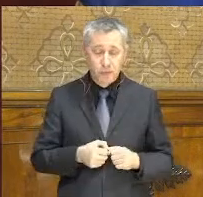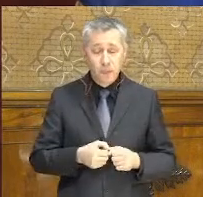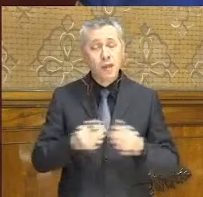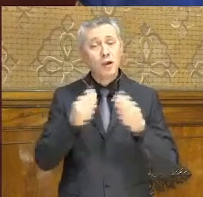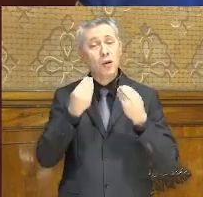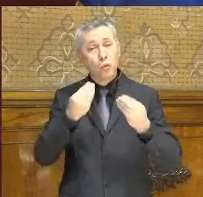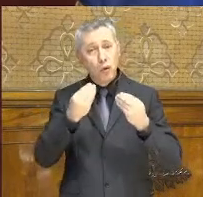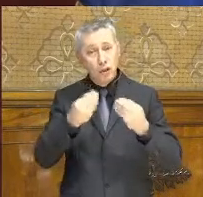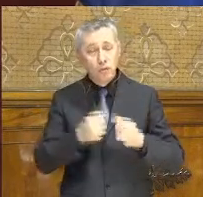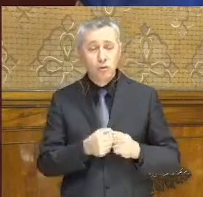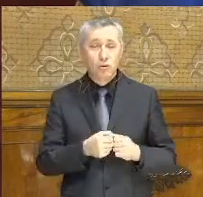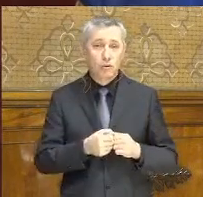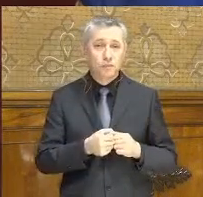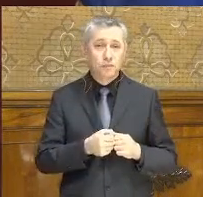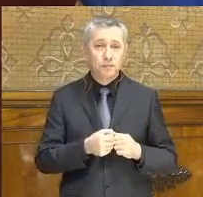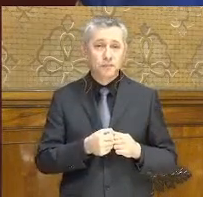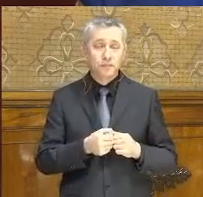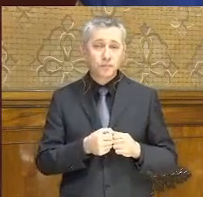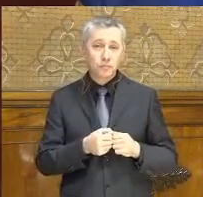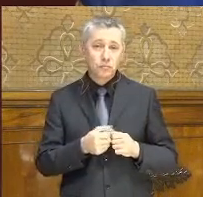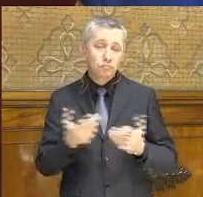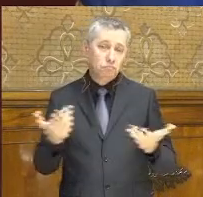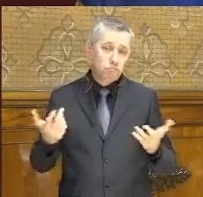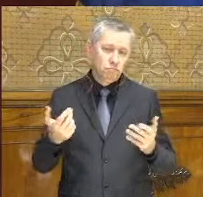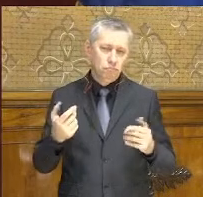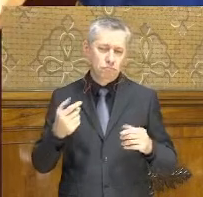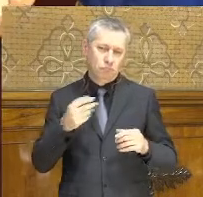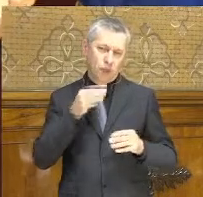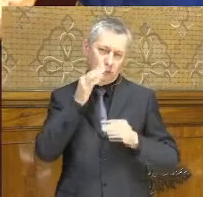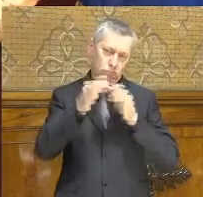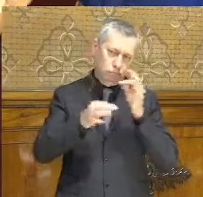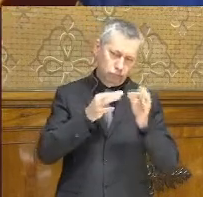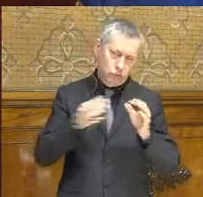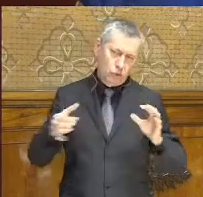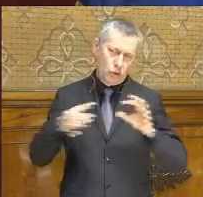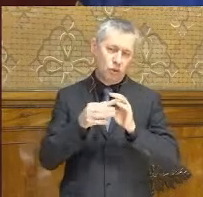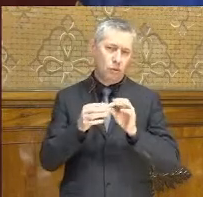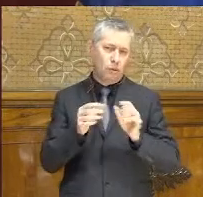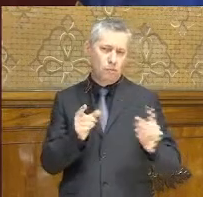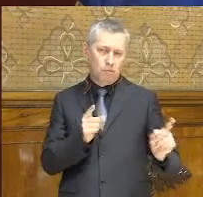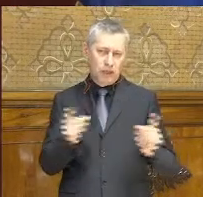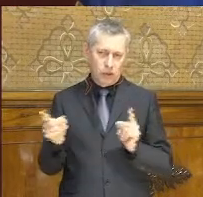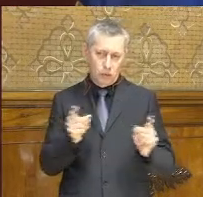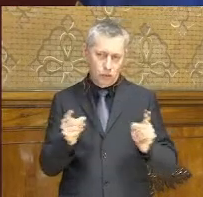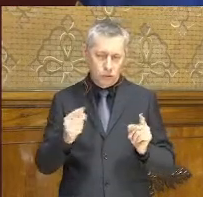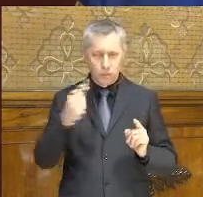early modern period, and I think about the controversies between